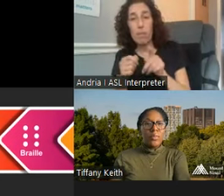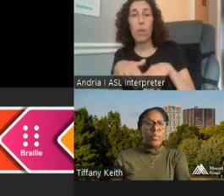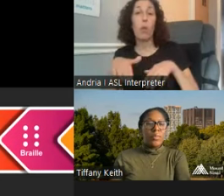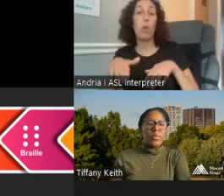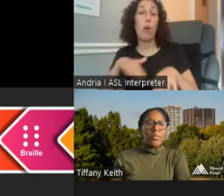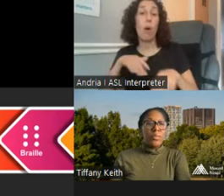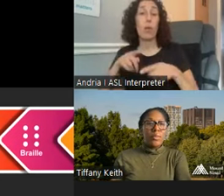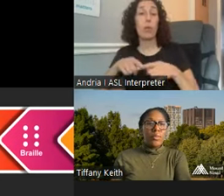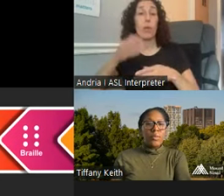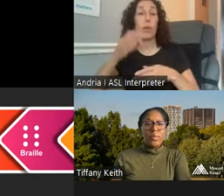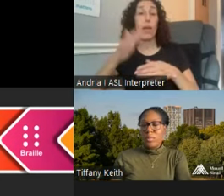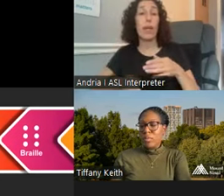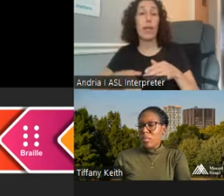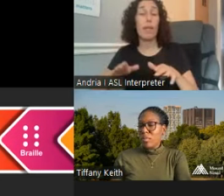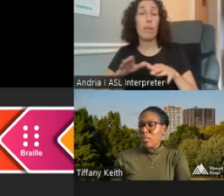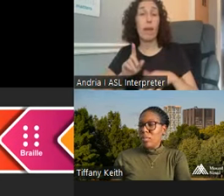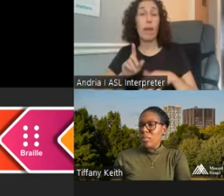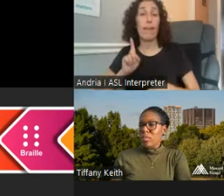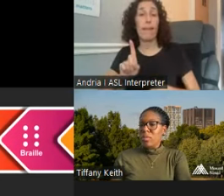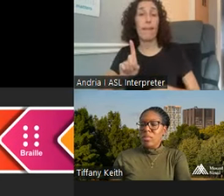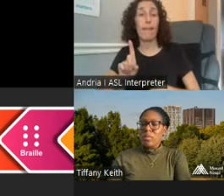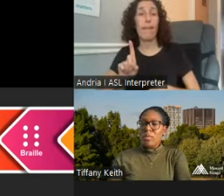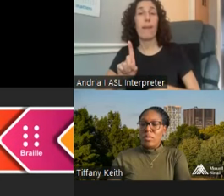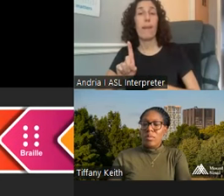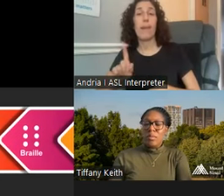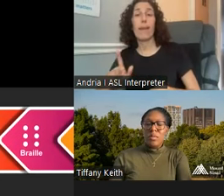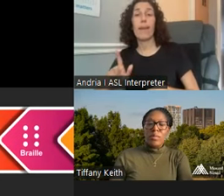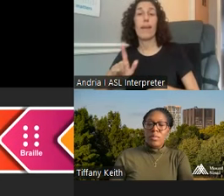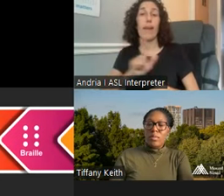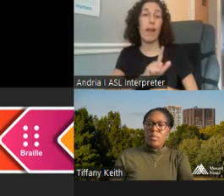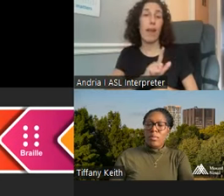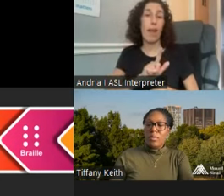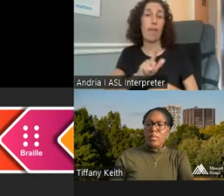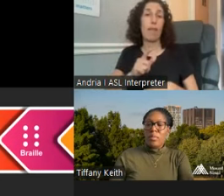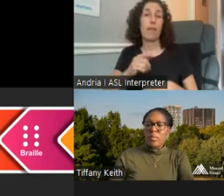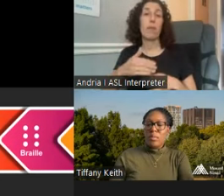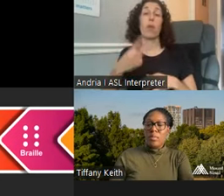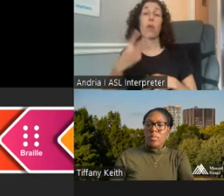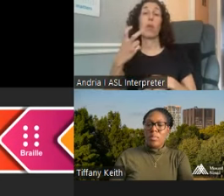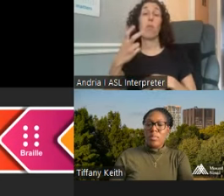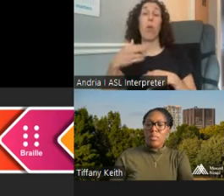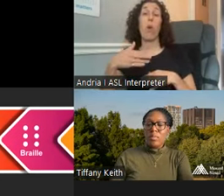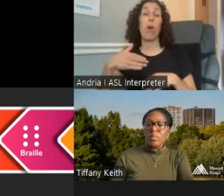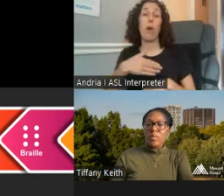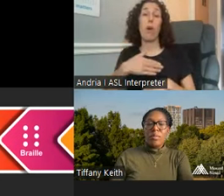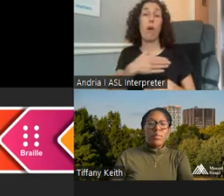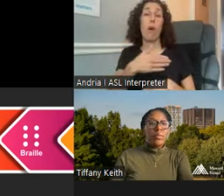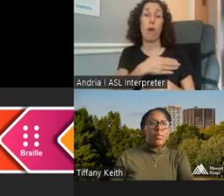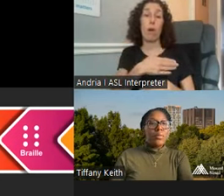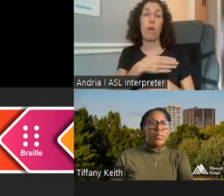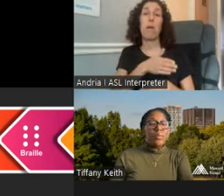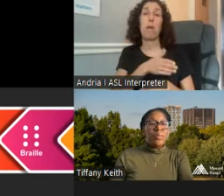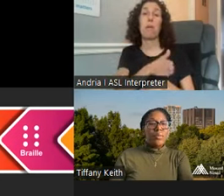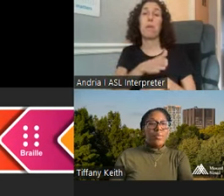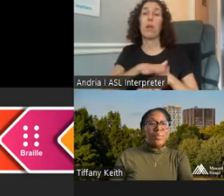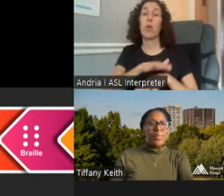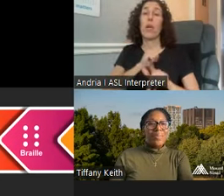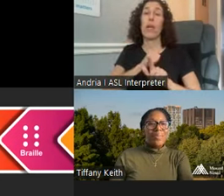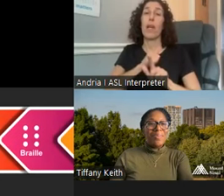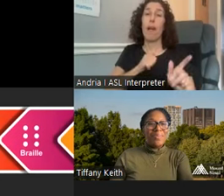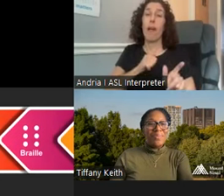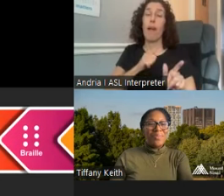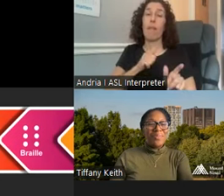okay, navigating to the store. And it says, first, go over there. You're going to be like, huh? Where's over